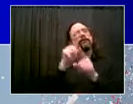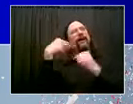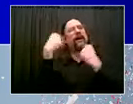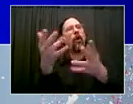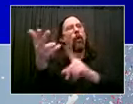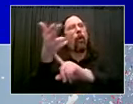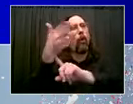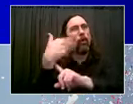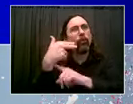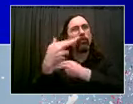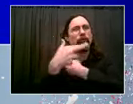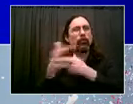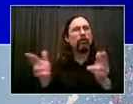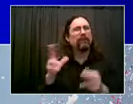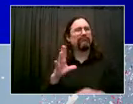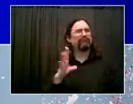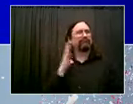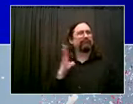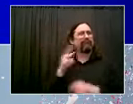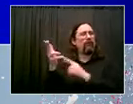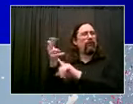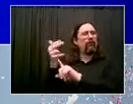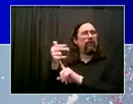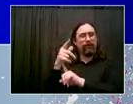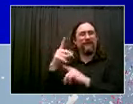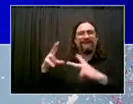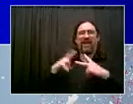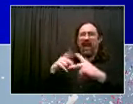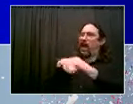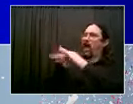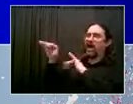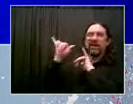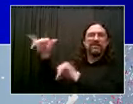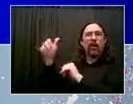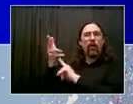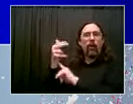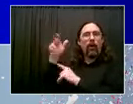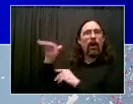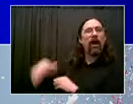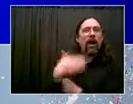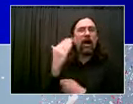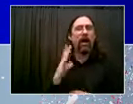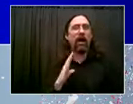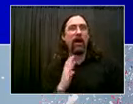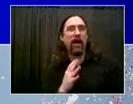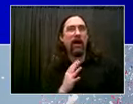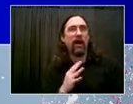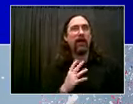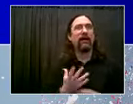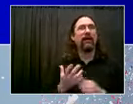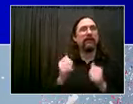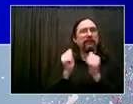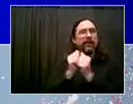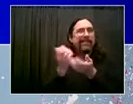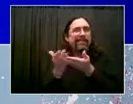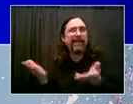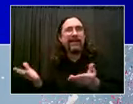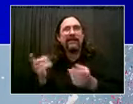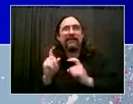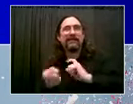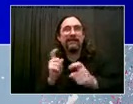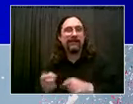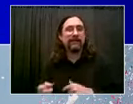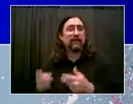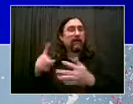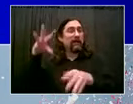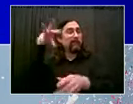great amenities and entertainment. So there's gonna be staycation packages, Broadway show tickets, something so many